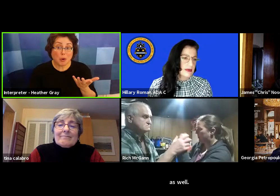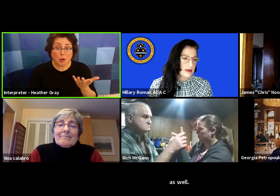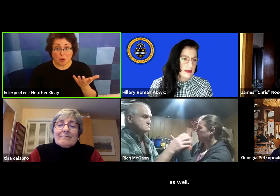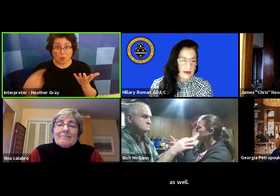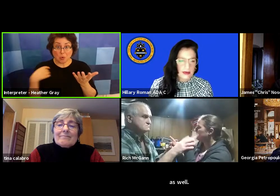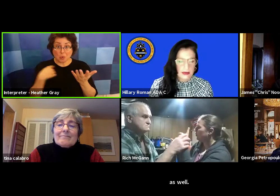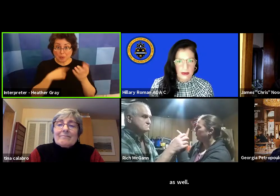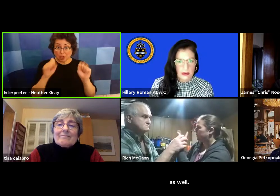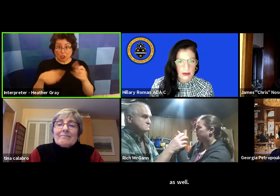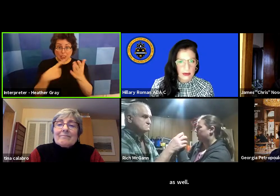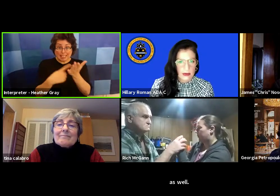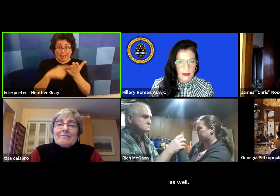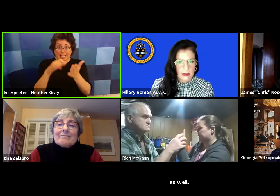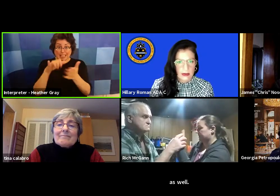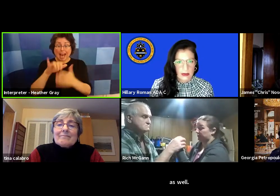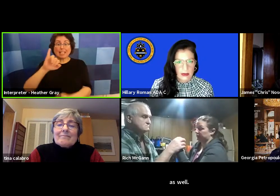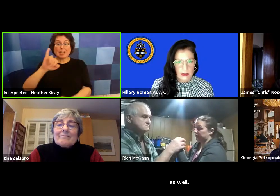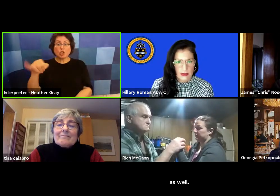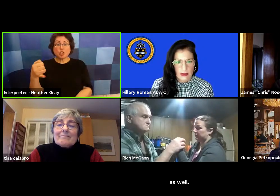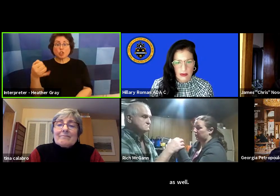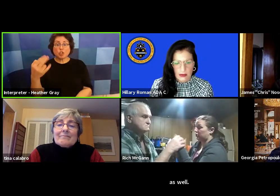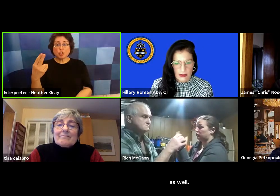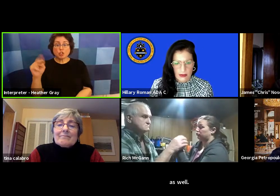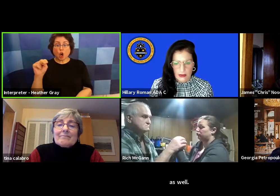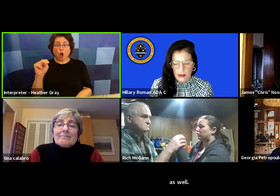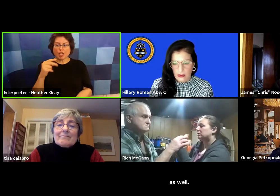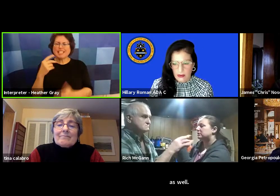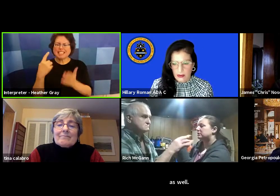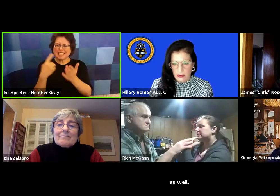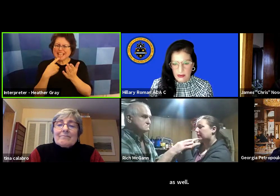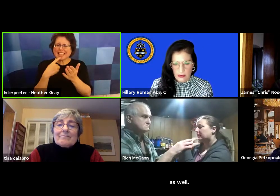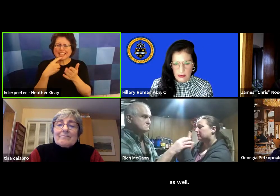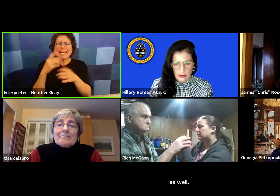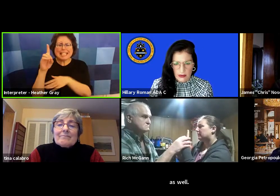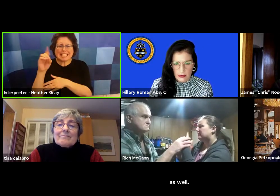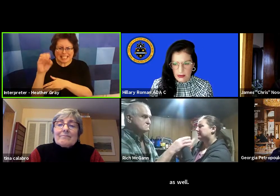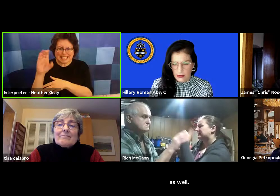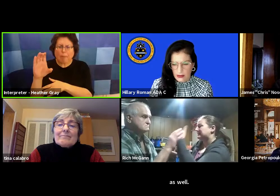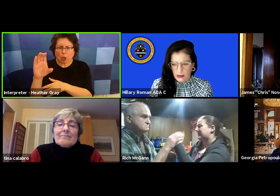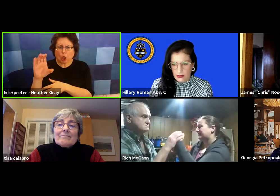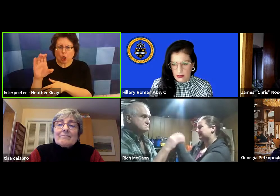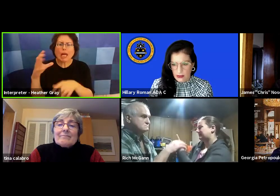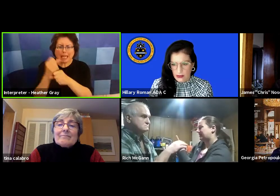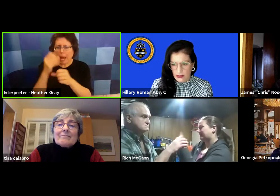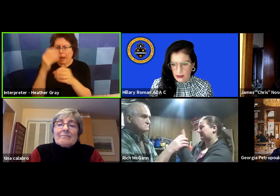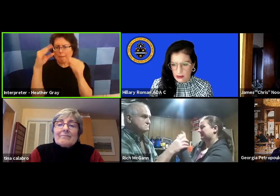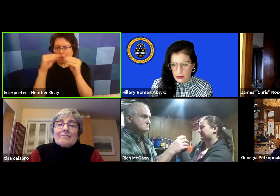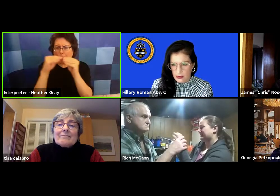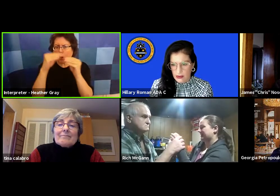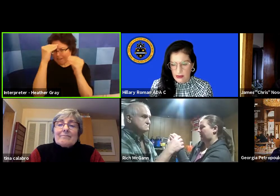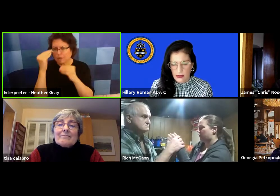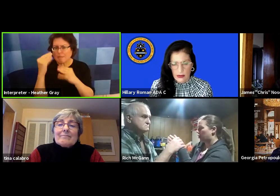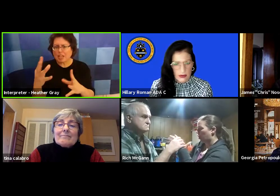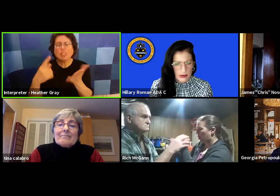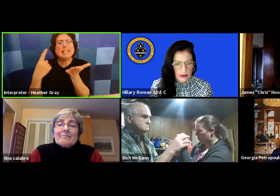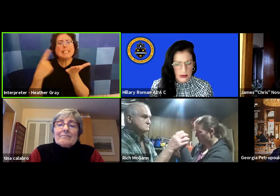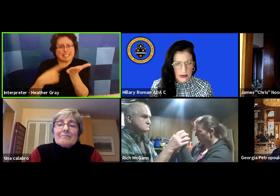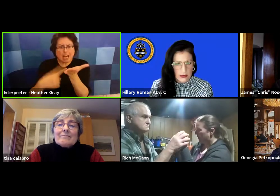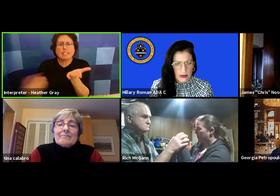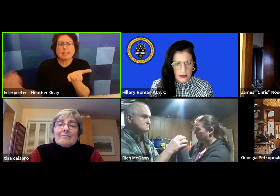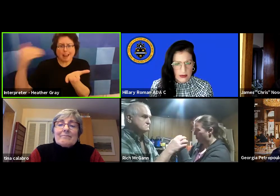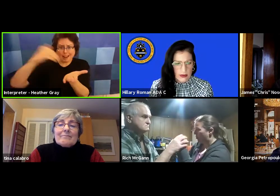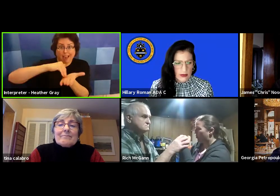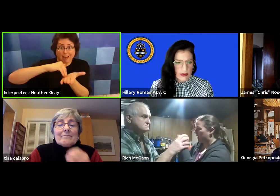John even suggested that we can discuss this more in further in December when we get a little more information on what's happening with our